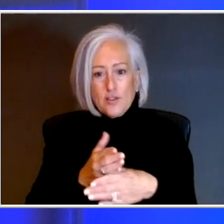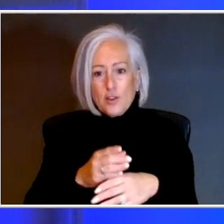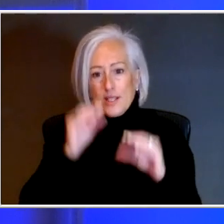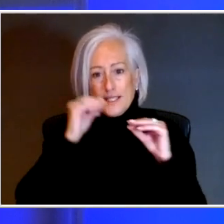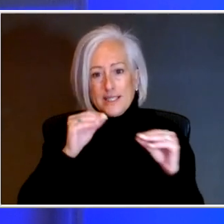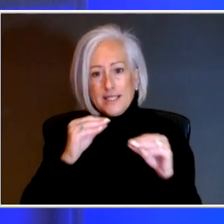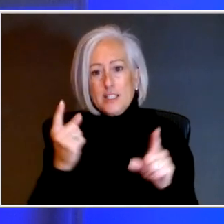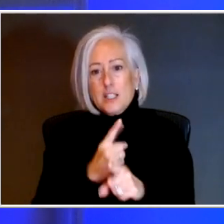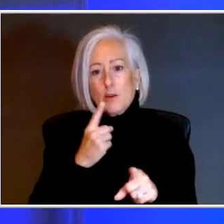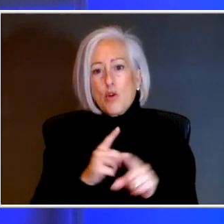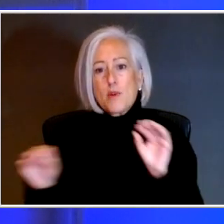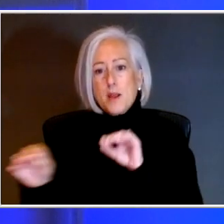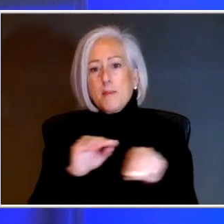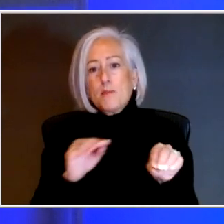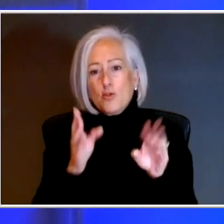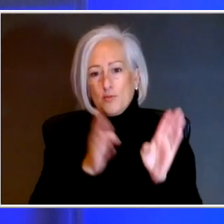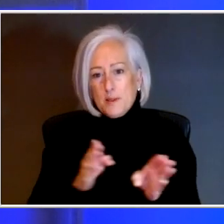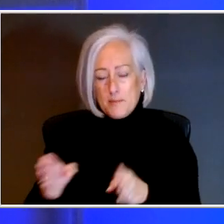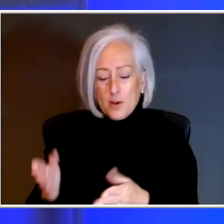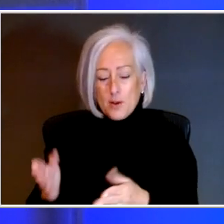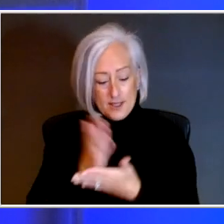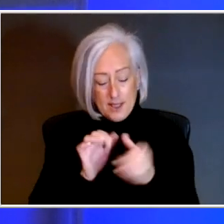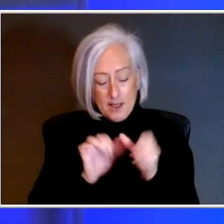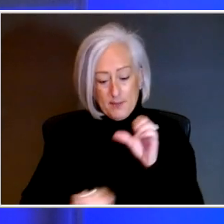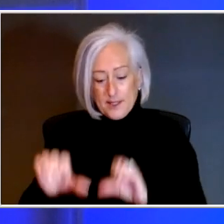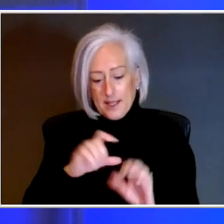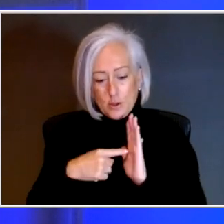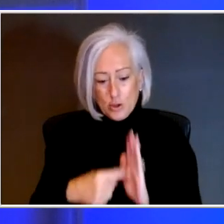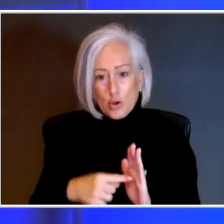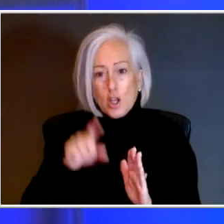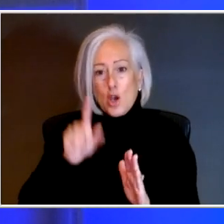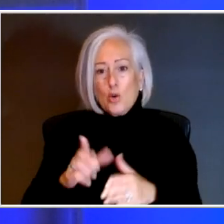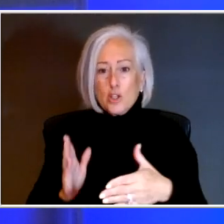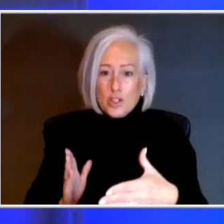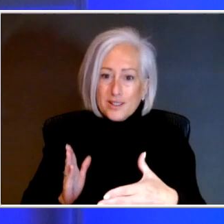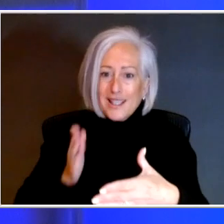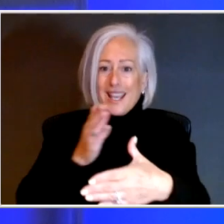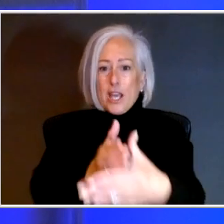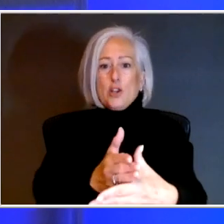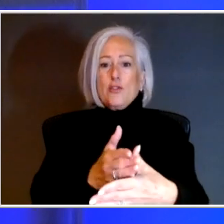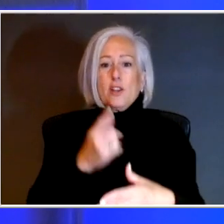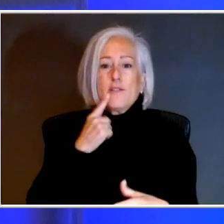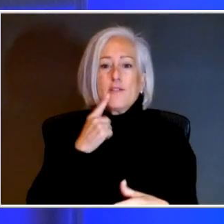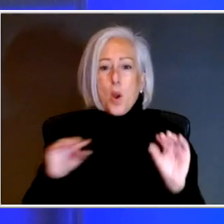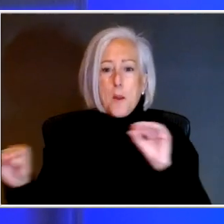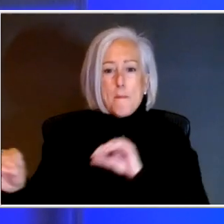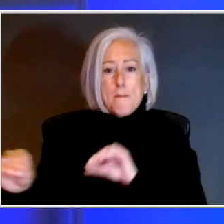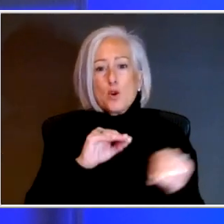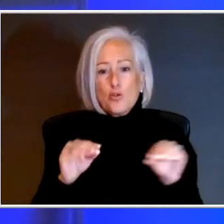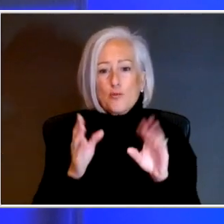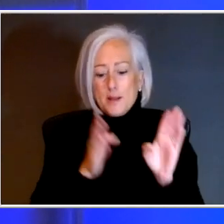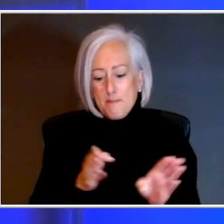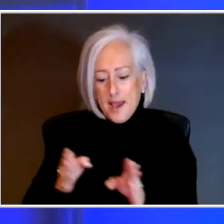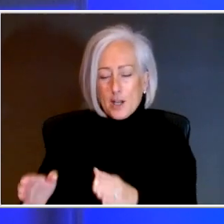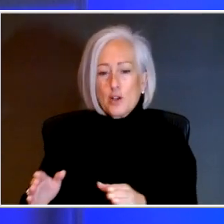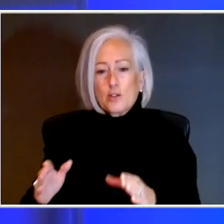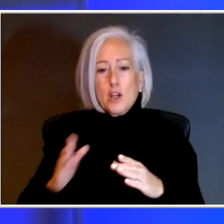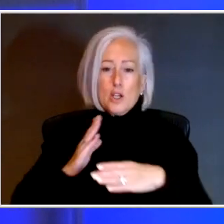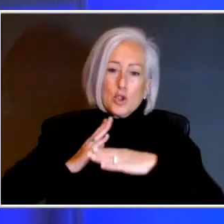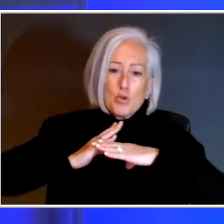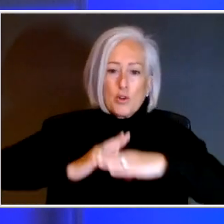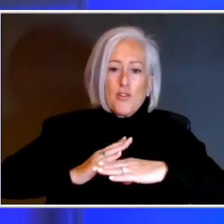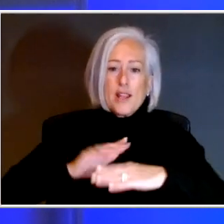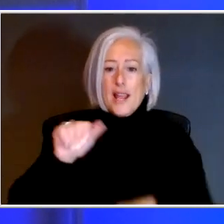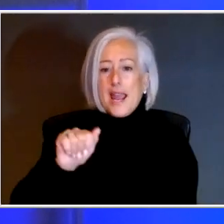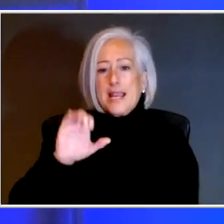Some of the science actually shows these days that we should be intervening, especially in terms of movement patterns, to prevent, for example, an ACL